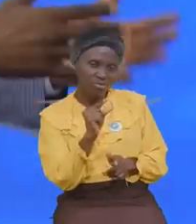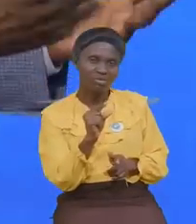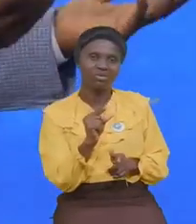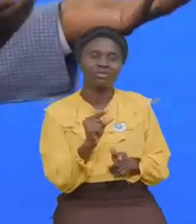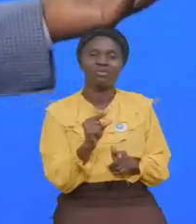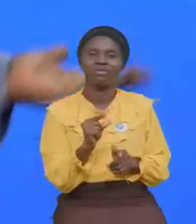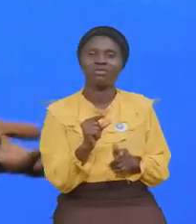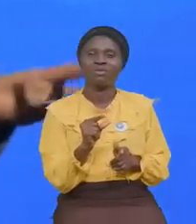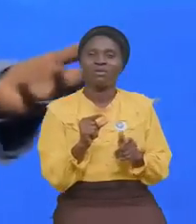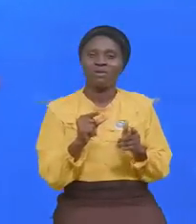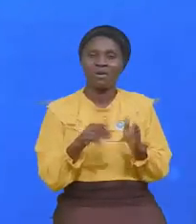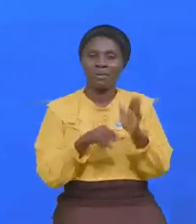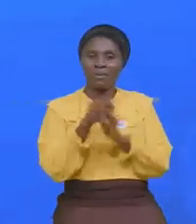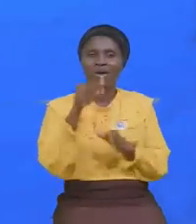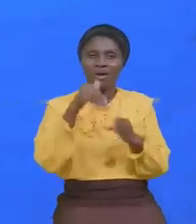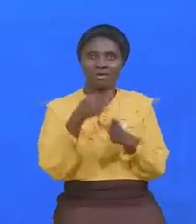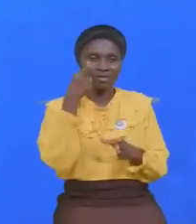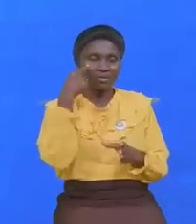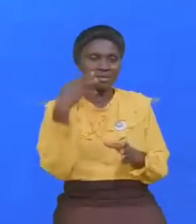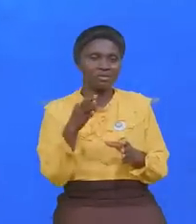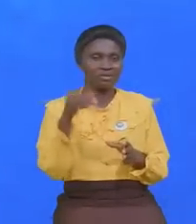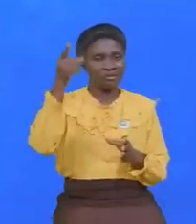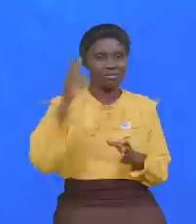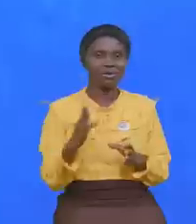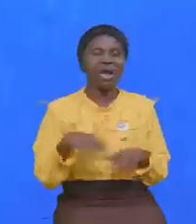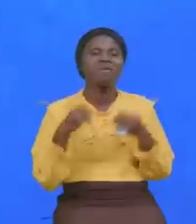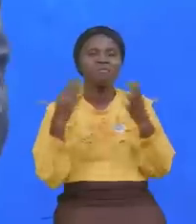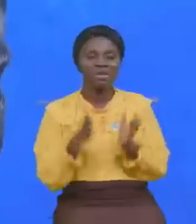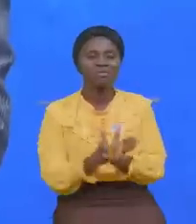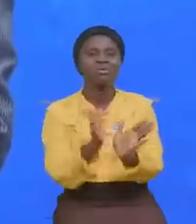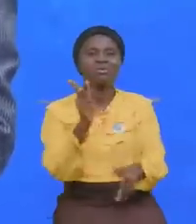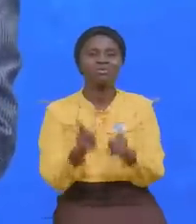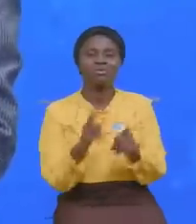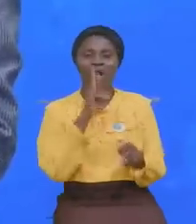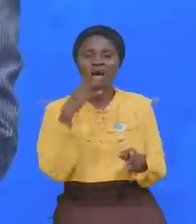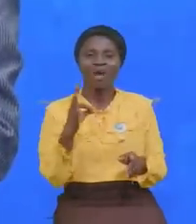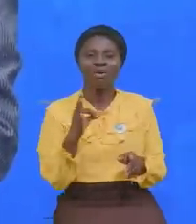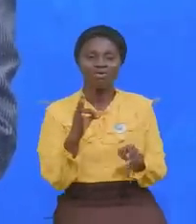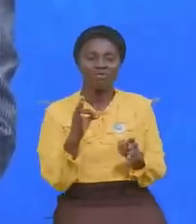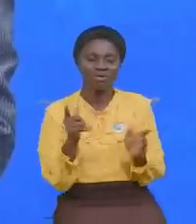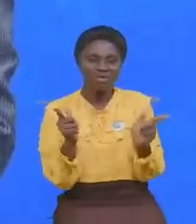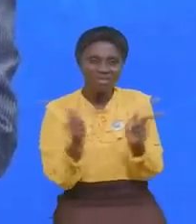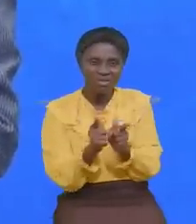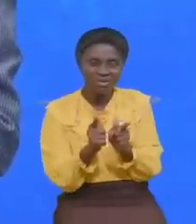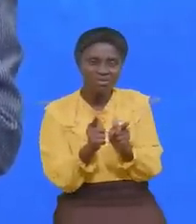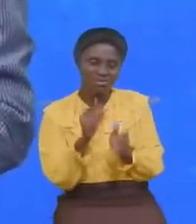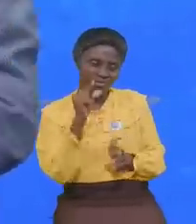How many public people are of little stature in the presence of God?